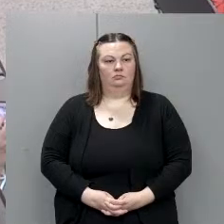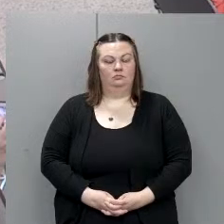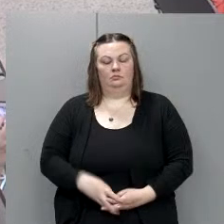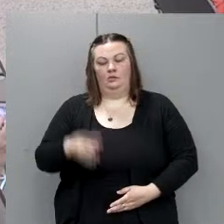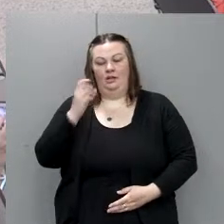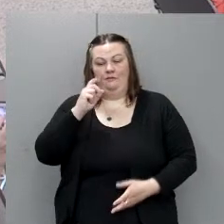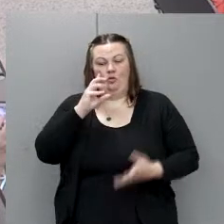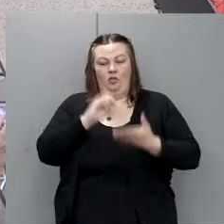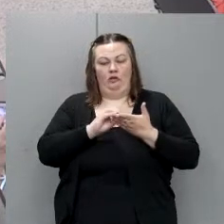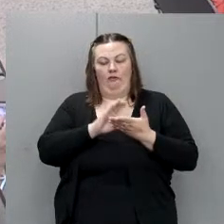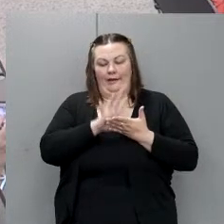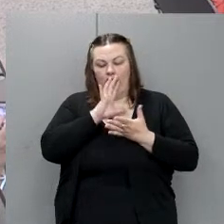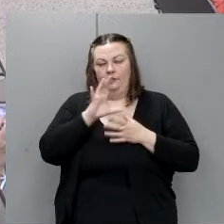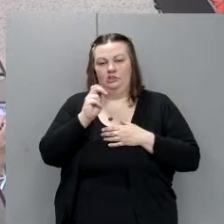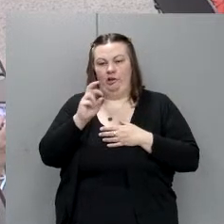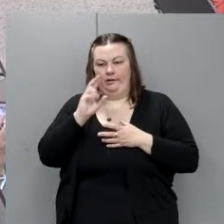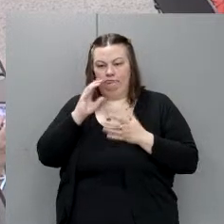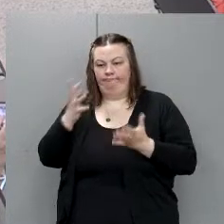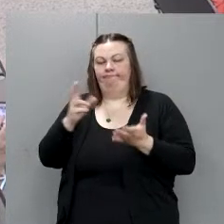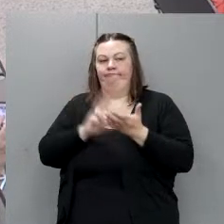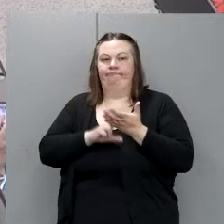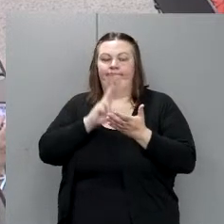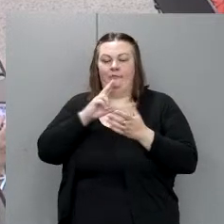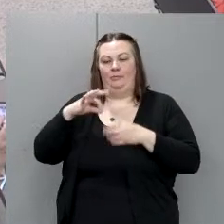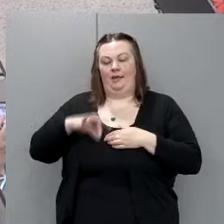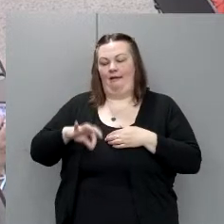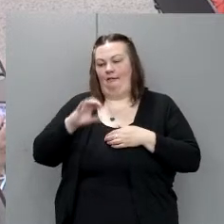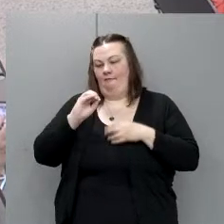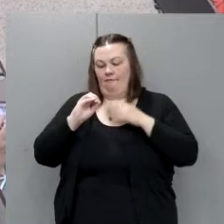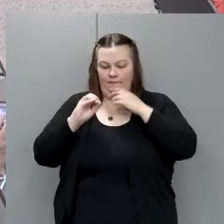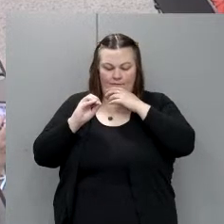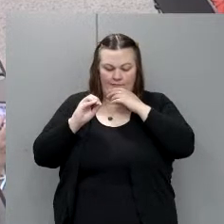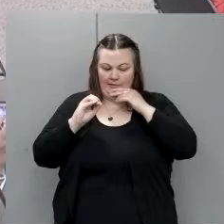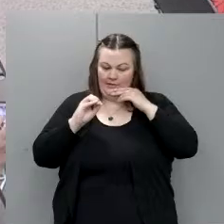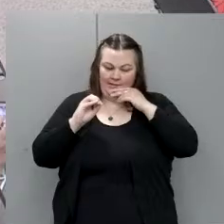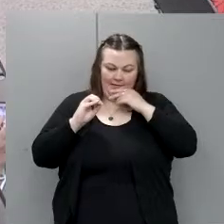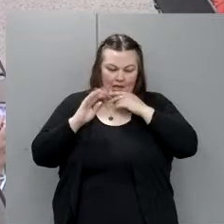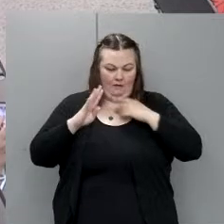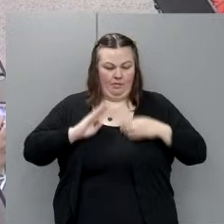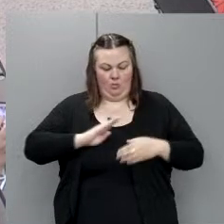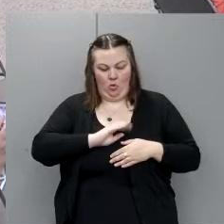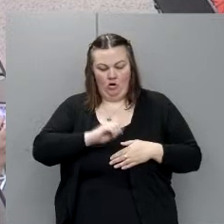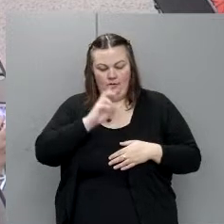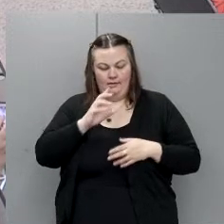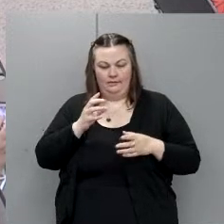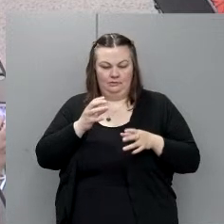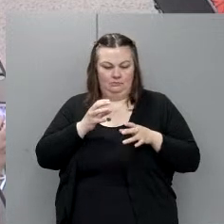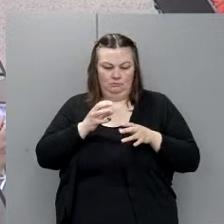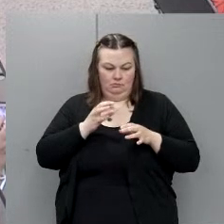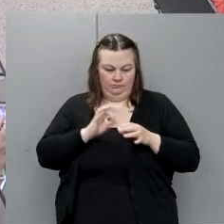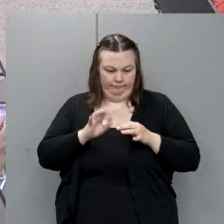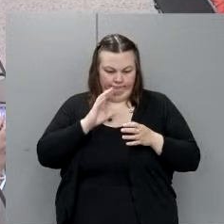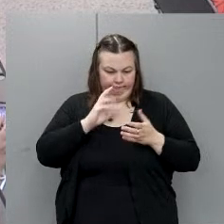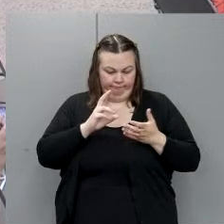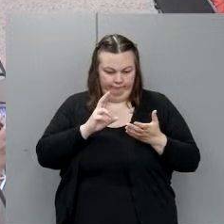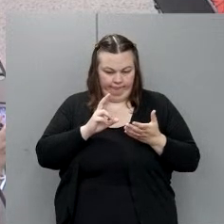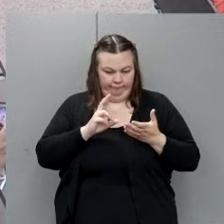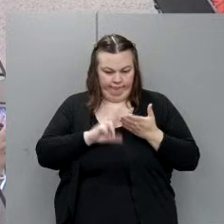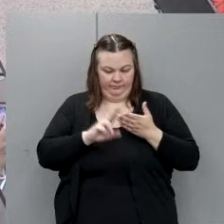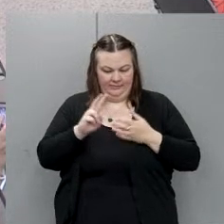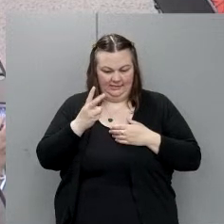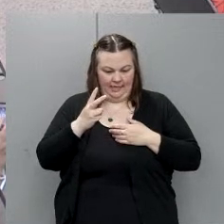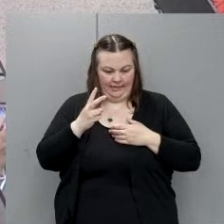For the record, the chair has executed on behalf of the board and is simply executing a